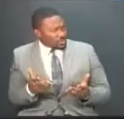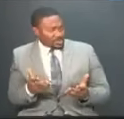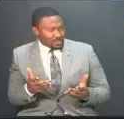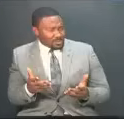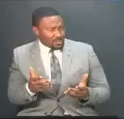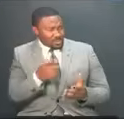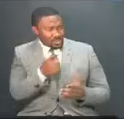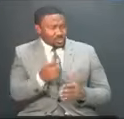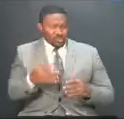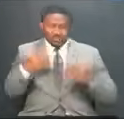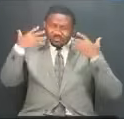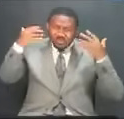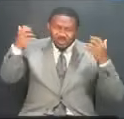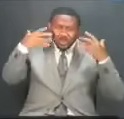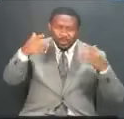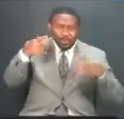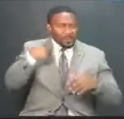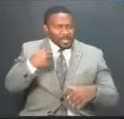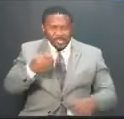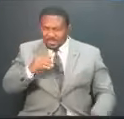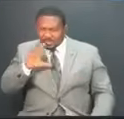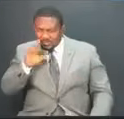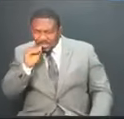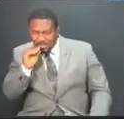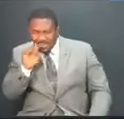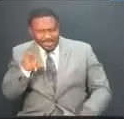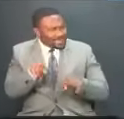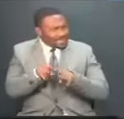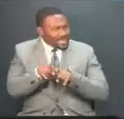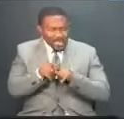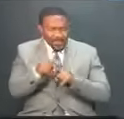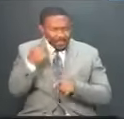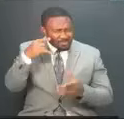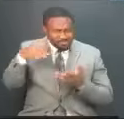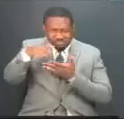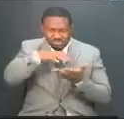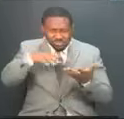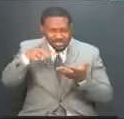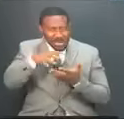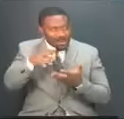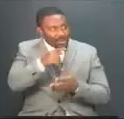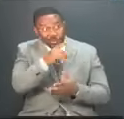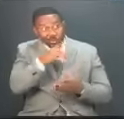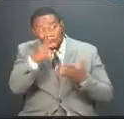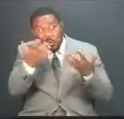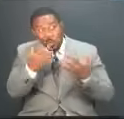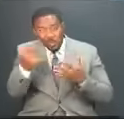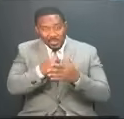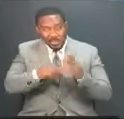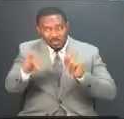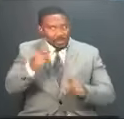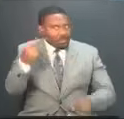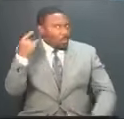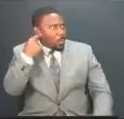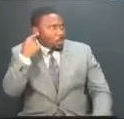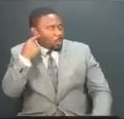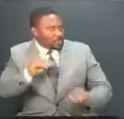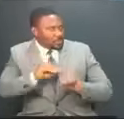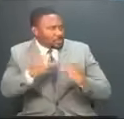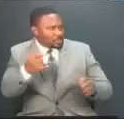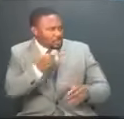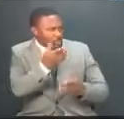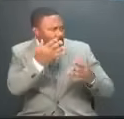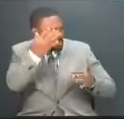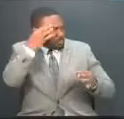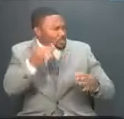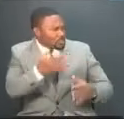the facts, because you know that the facts are not on your side. You are fighting for justice, but